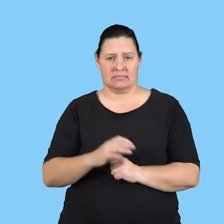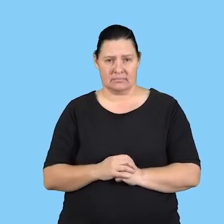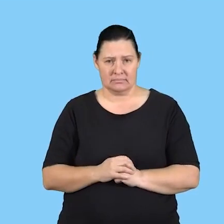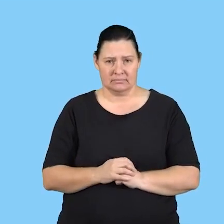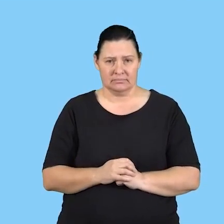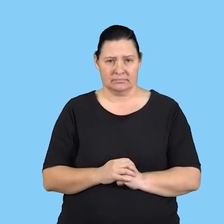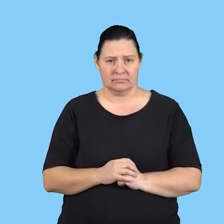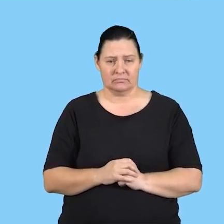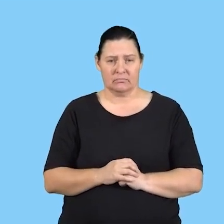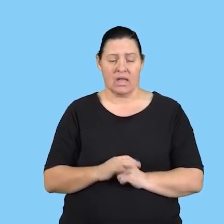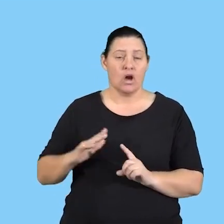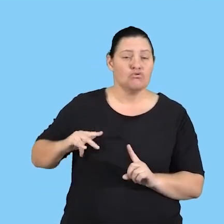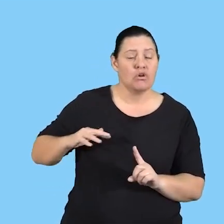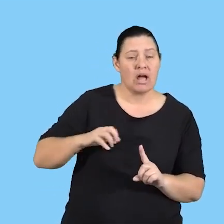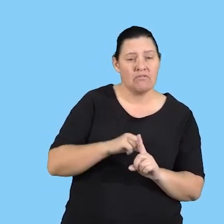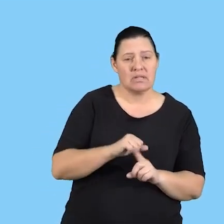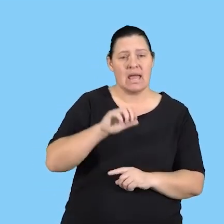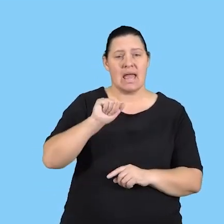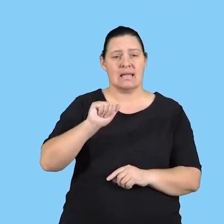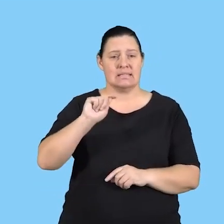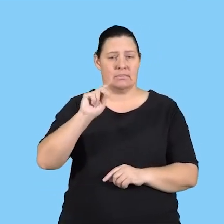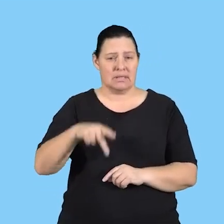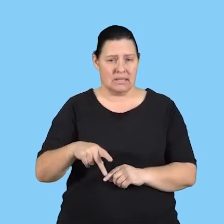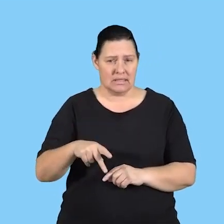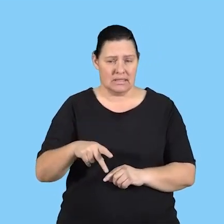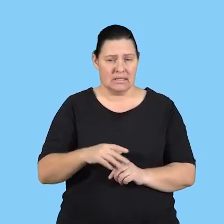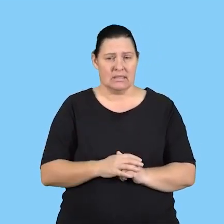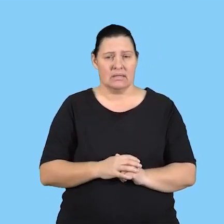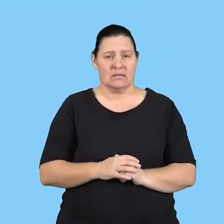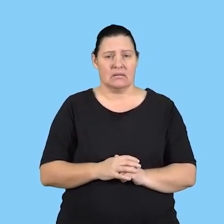2023. The recovery ATP's